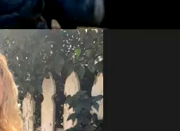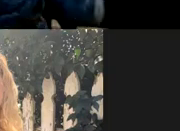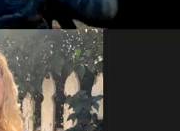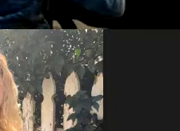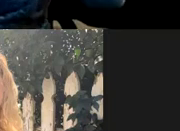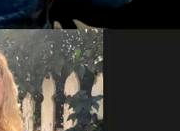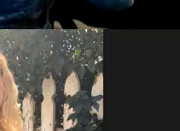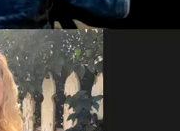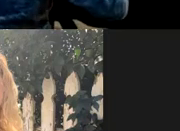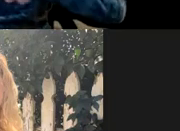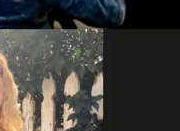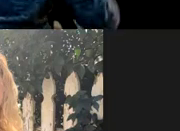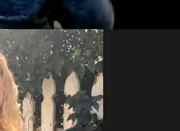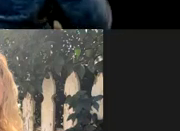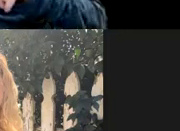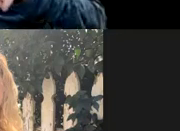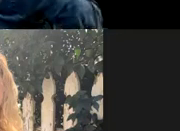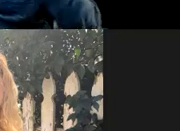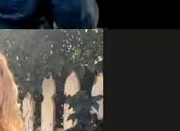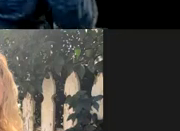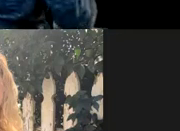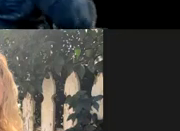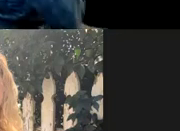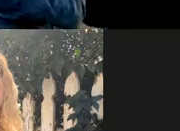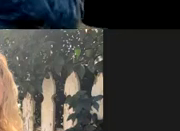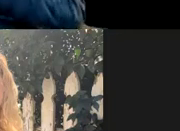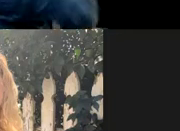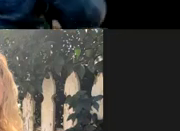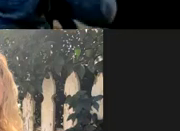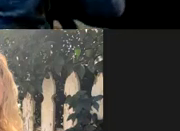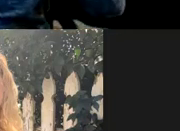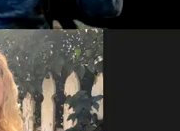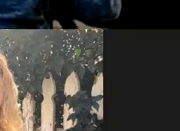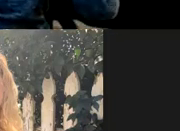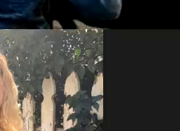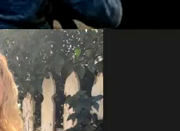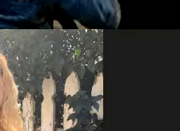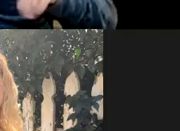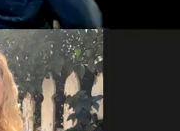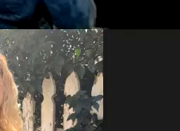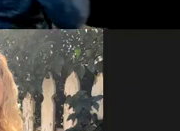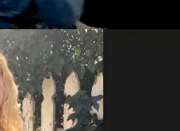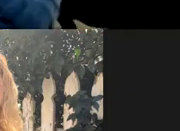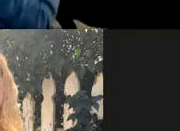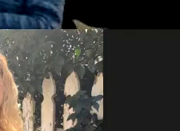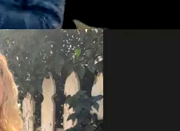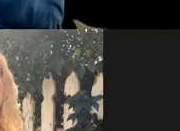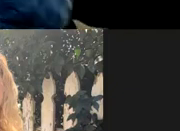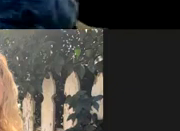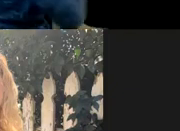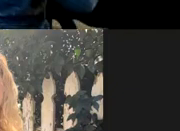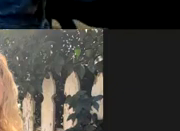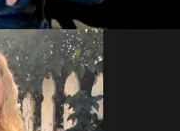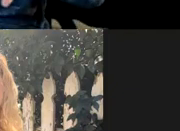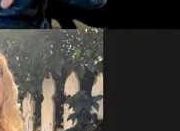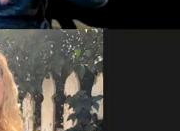when they're investigating, they will look to see, is this landlord exempt? Or if you chose to file a